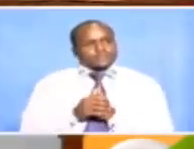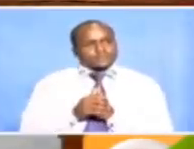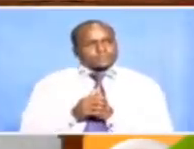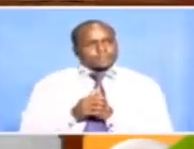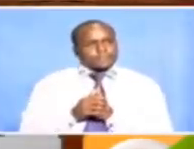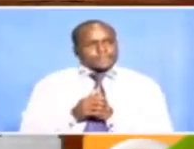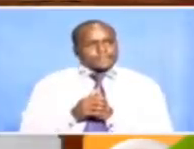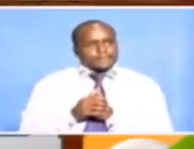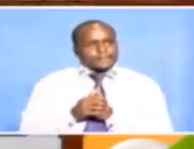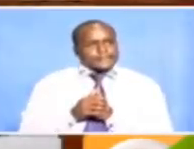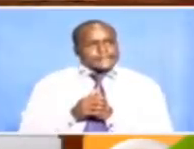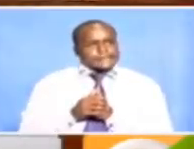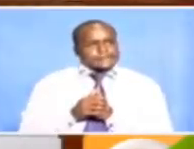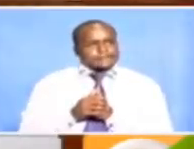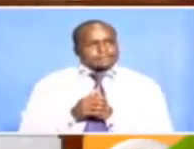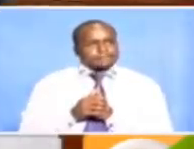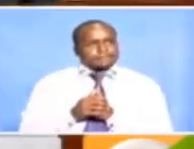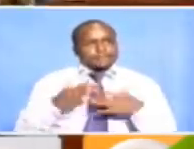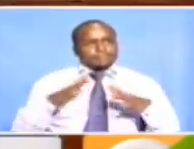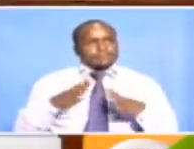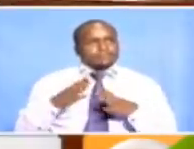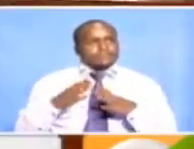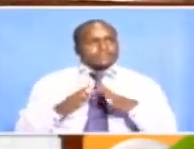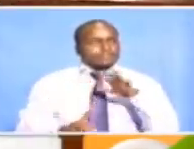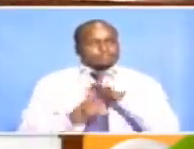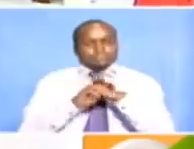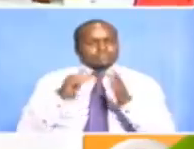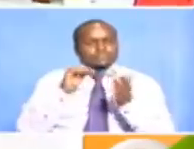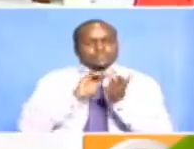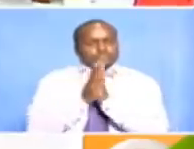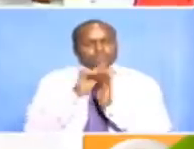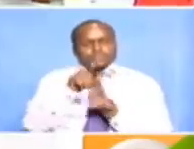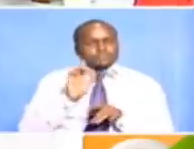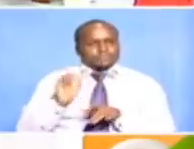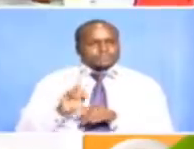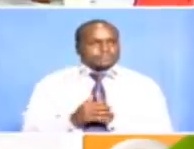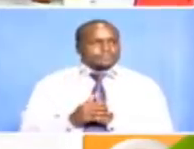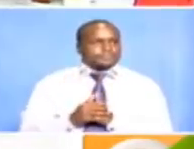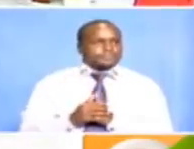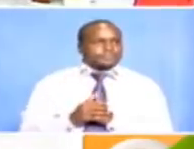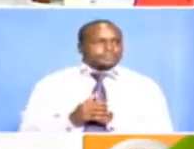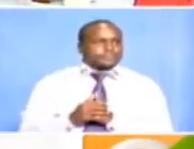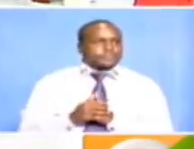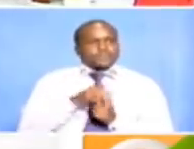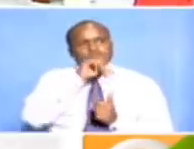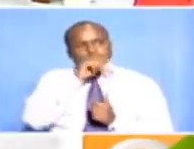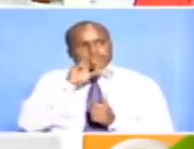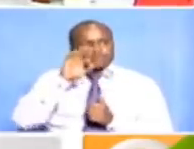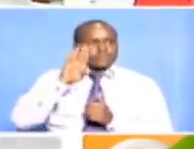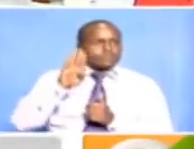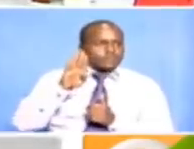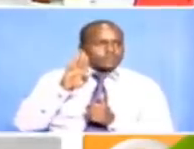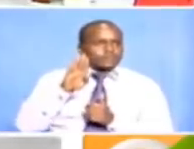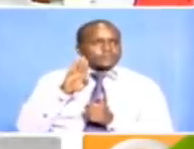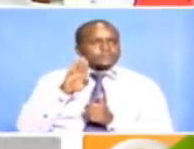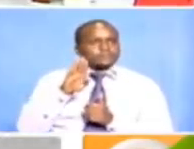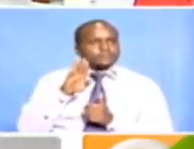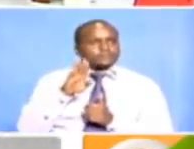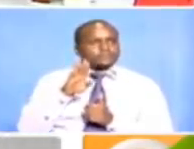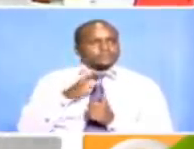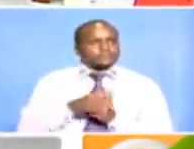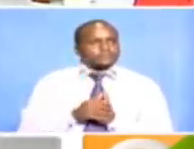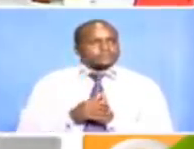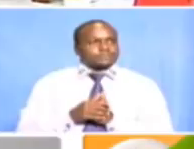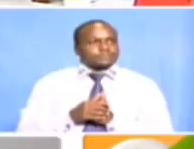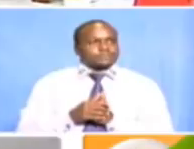Okay. So that is not an issue. People should not bring that in service delivery. Well, the other question... Watch your politics, Twitter, Facebook, that this is...